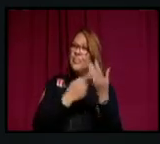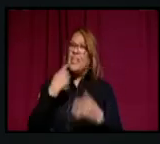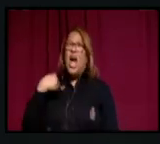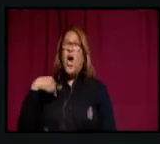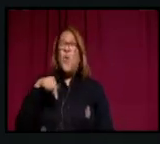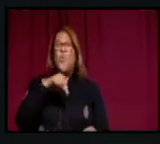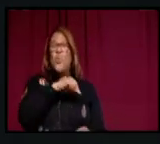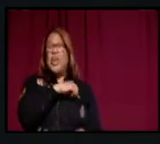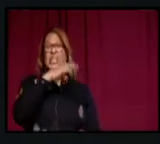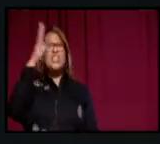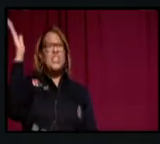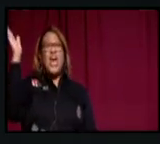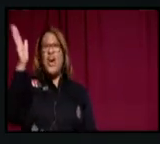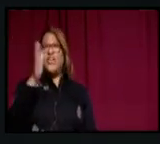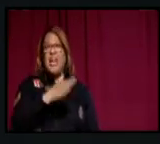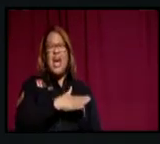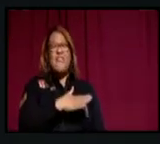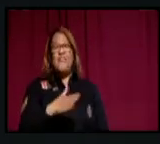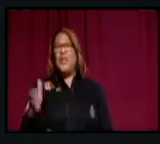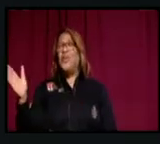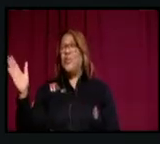We shall never,